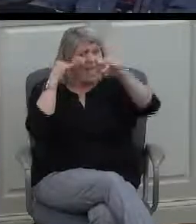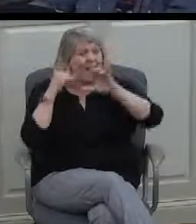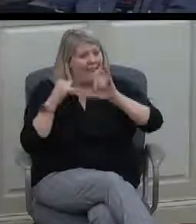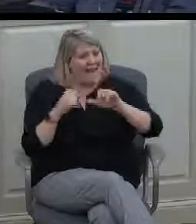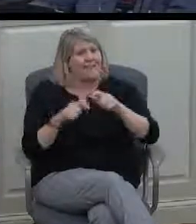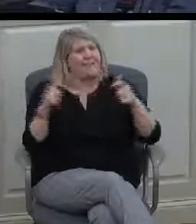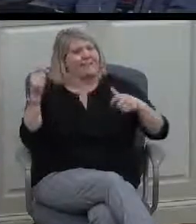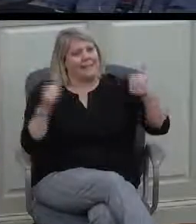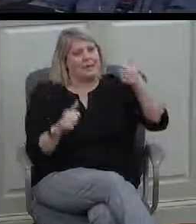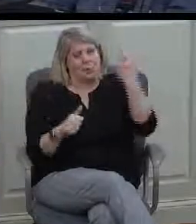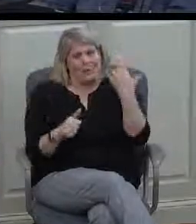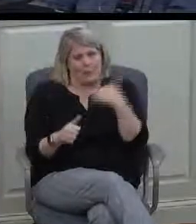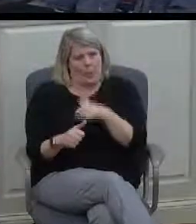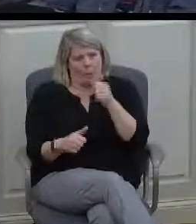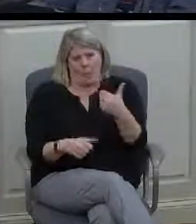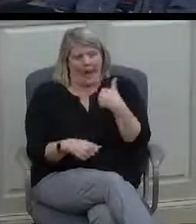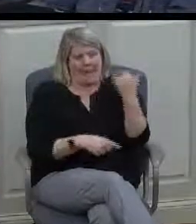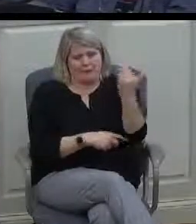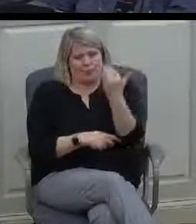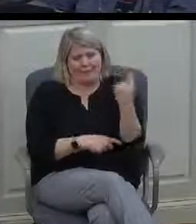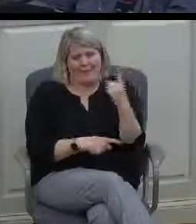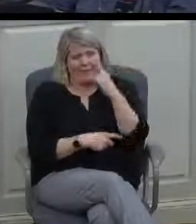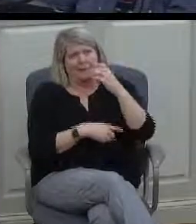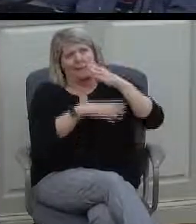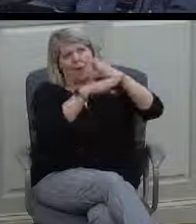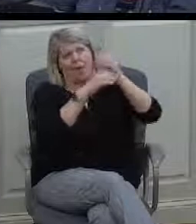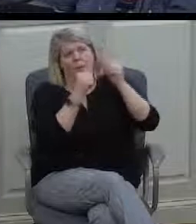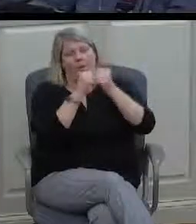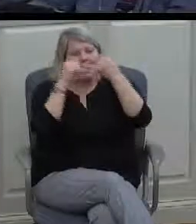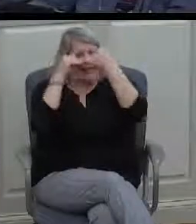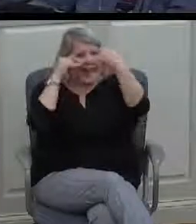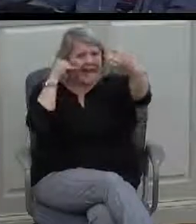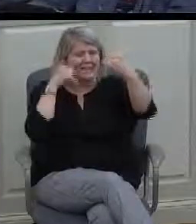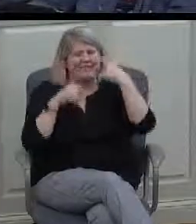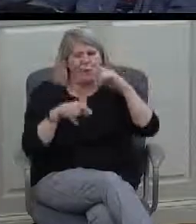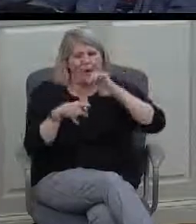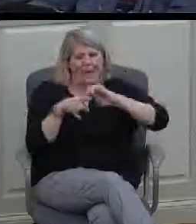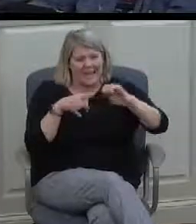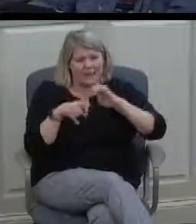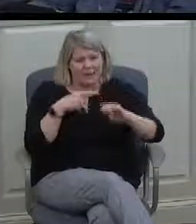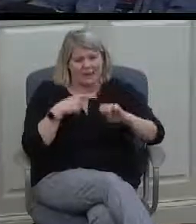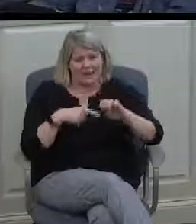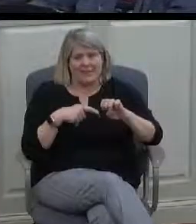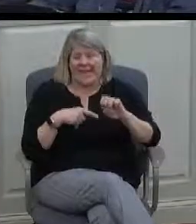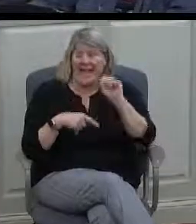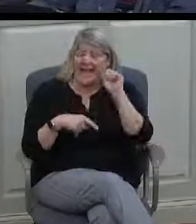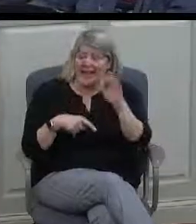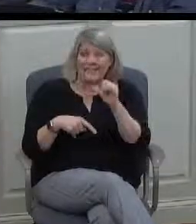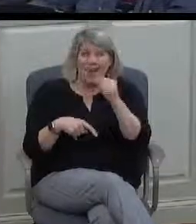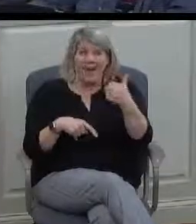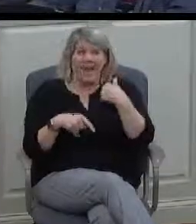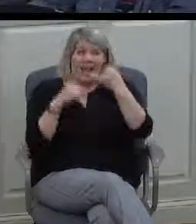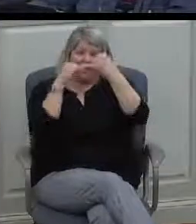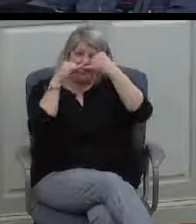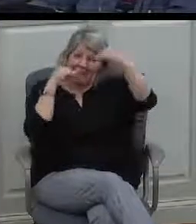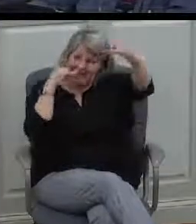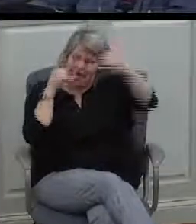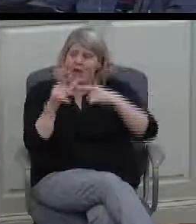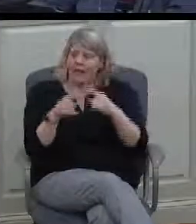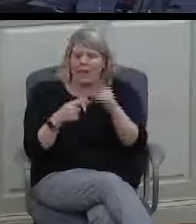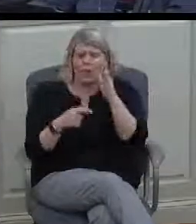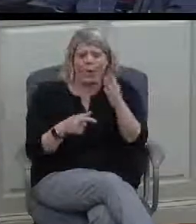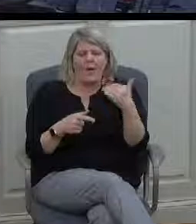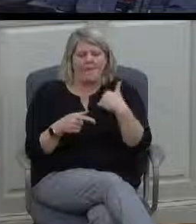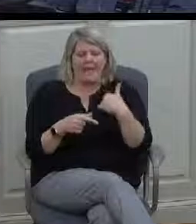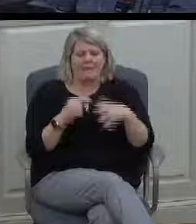historically, is the fact that there are overhead utilities in the way. Or they would have probably been planted a long time ago, to be honest.